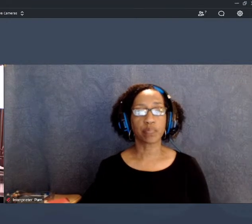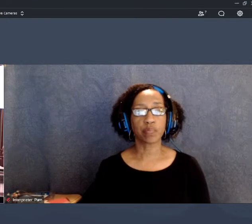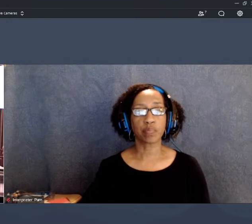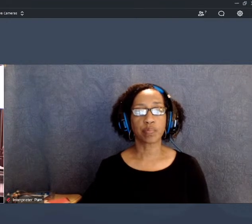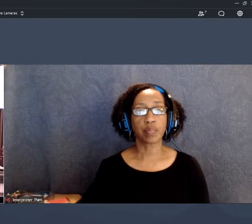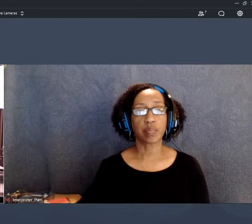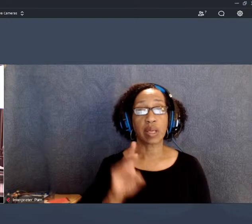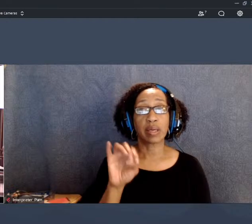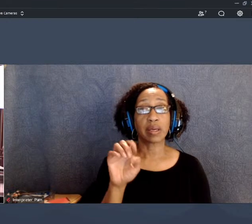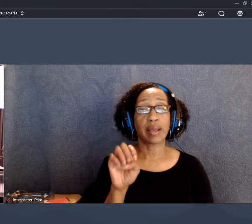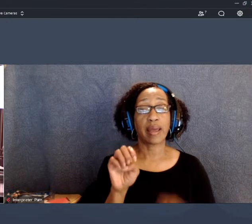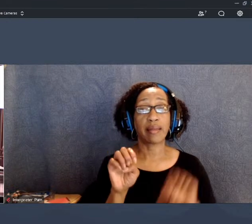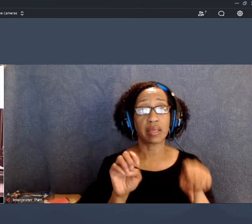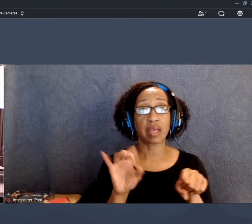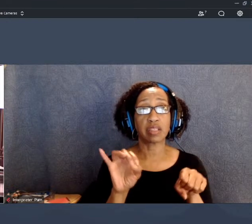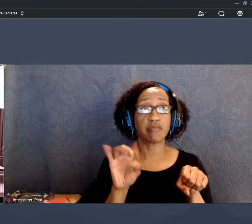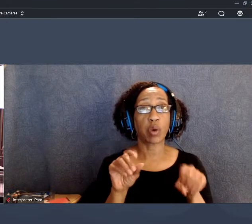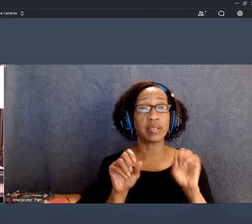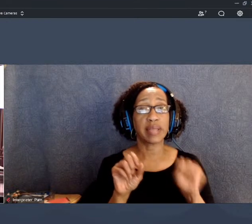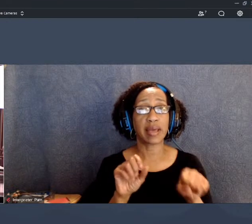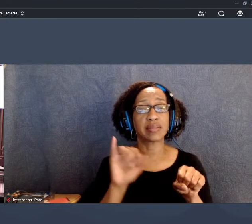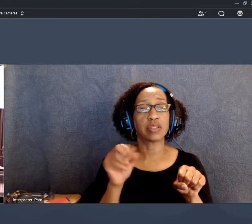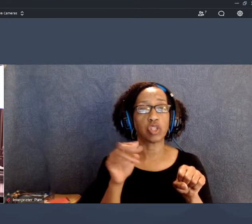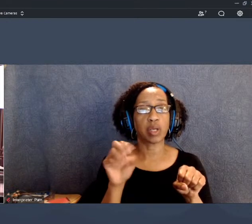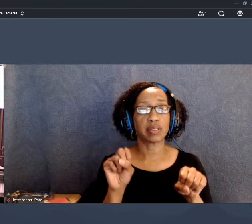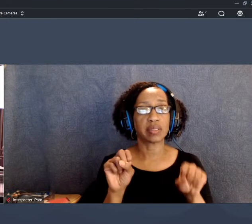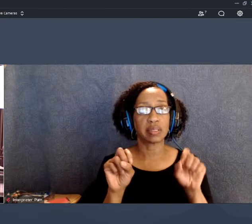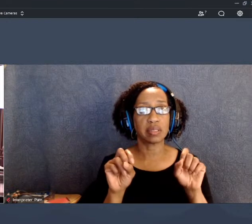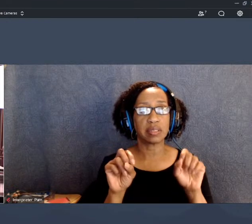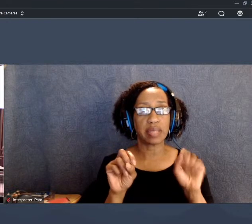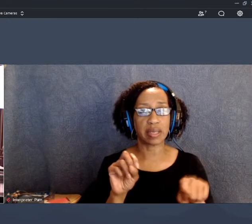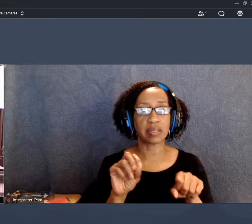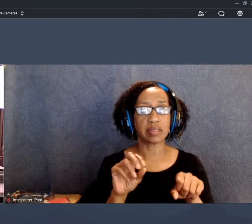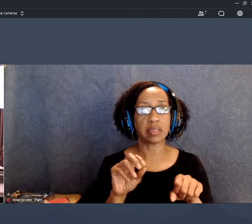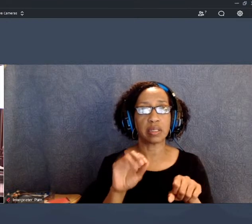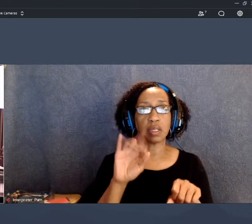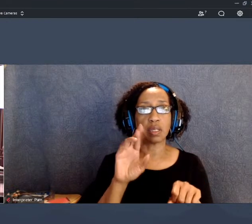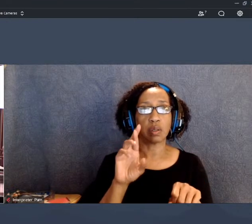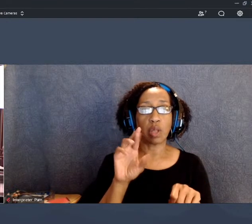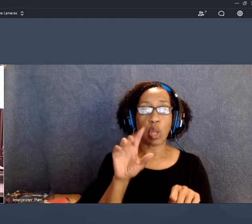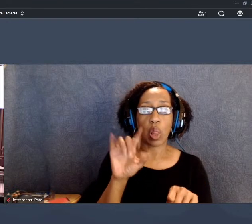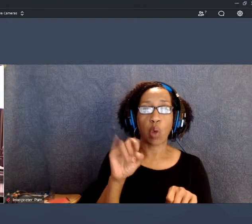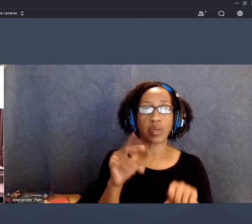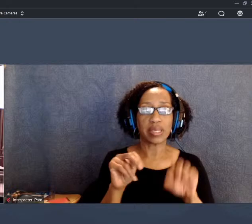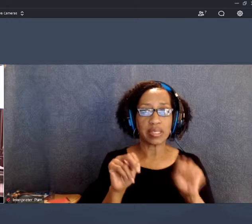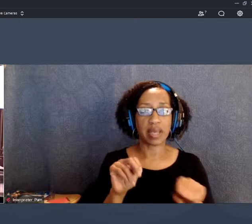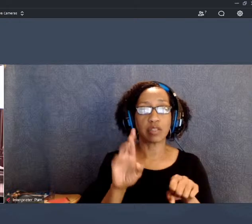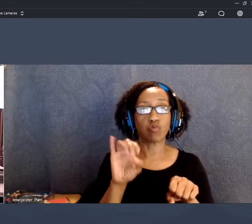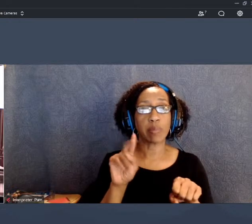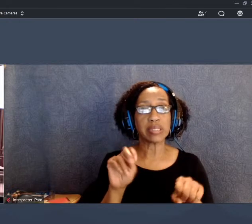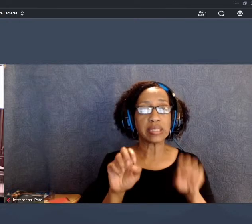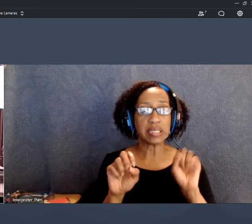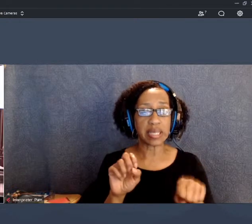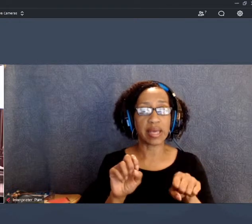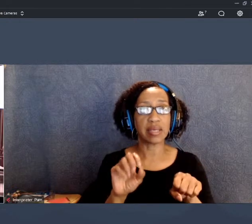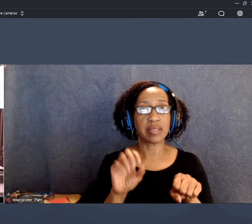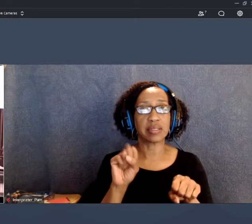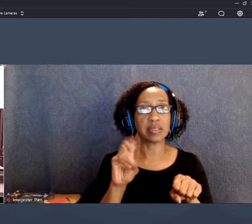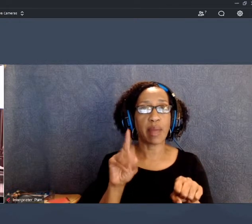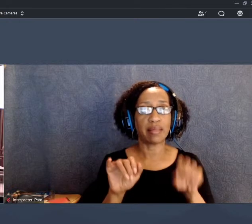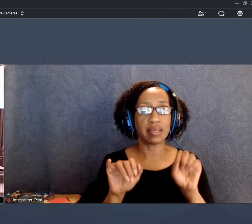Canale, yes. Ford, yes. Johnson, yes. Logan, yes. Robinson, yes. Smiley, yes. Swearengin,